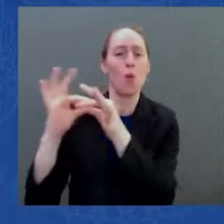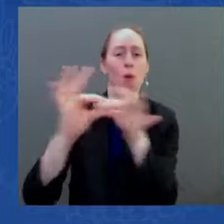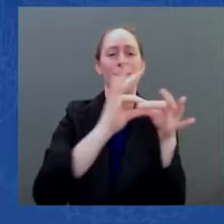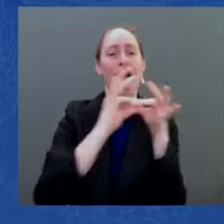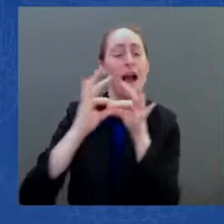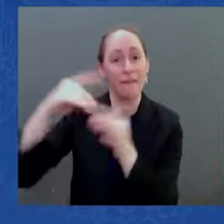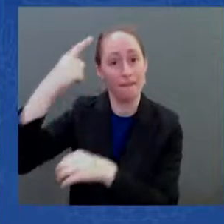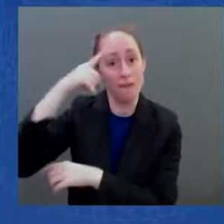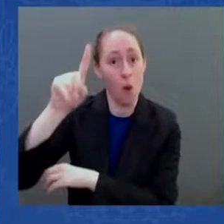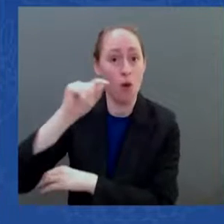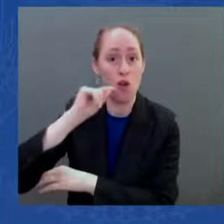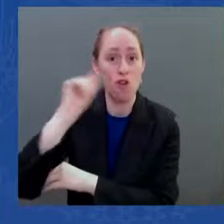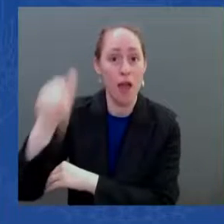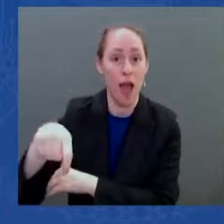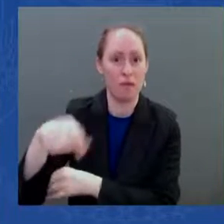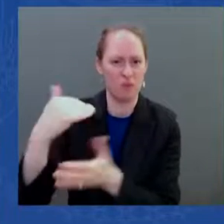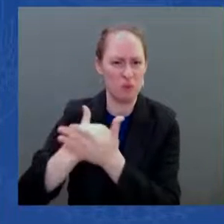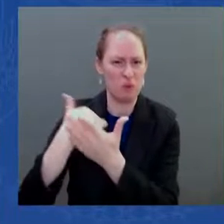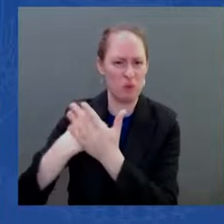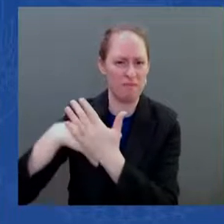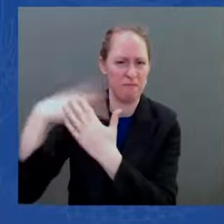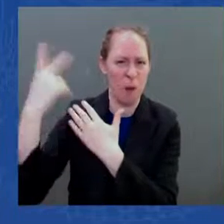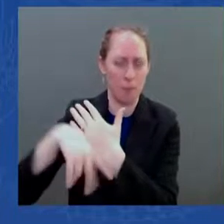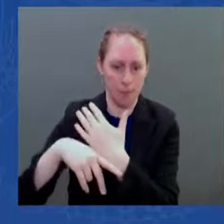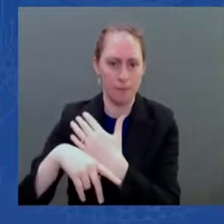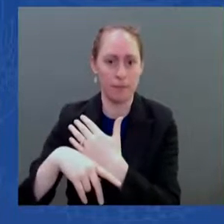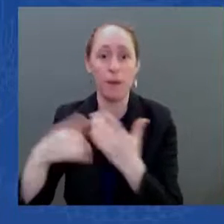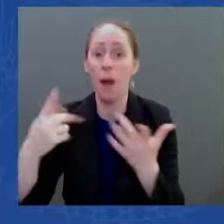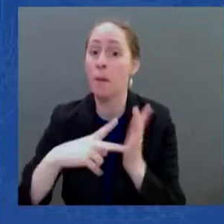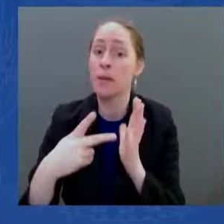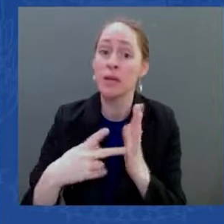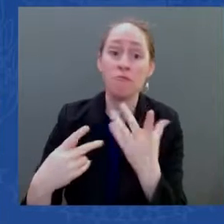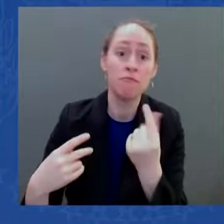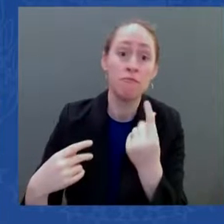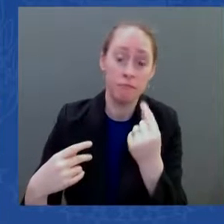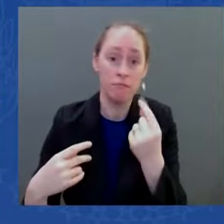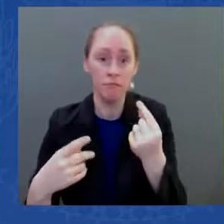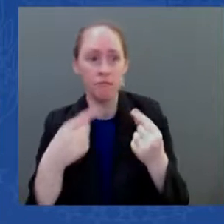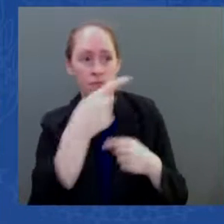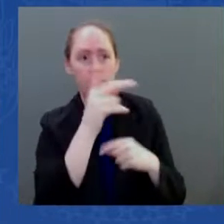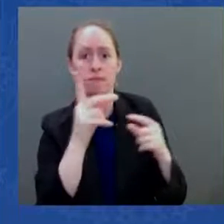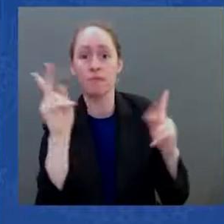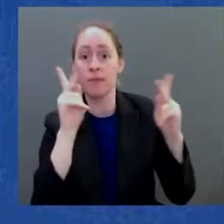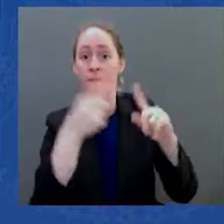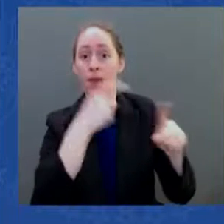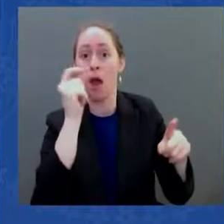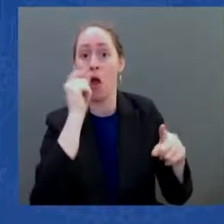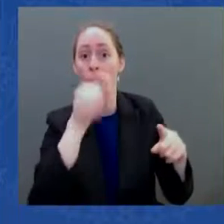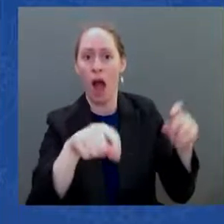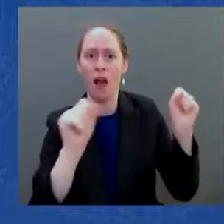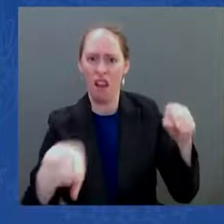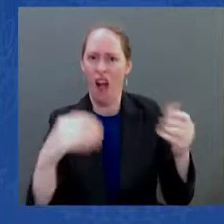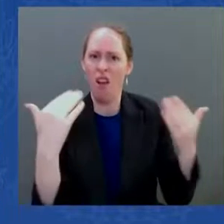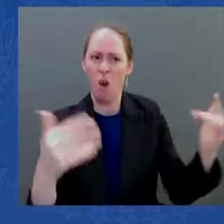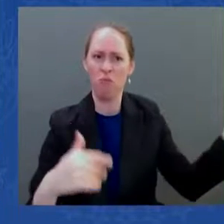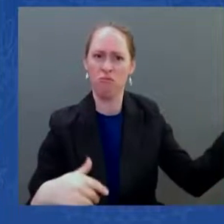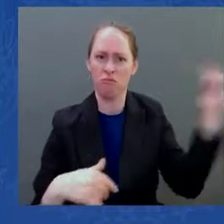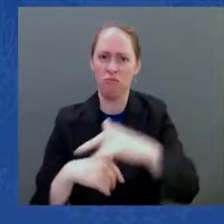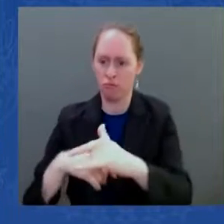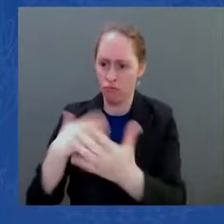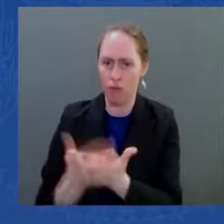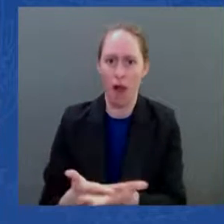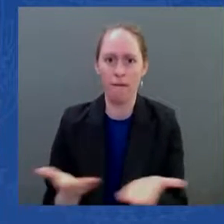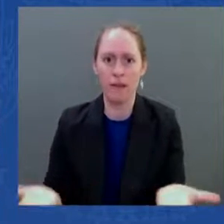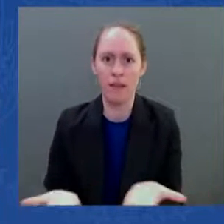from Europe to the United States. This new humanitarian parole program will complement the existing legal